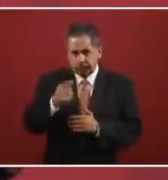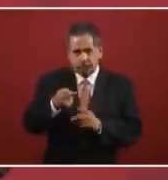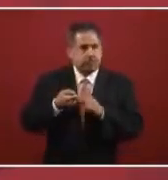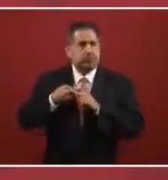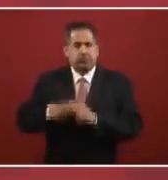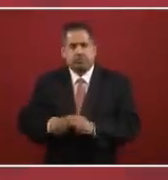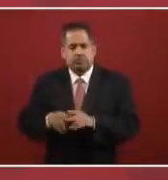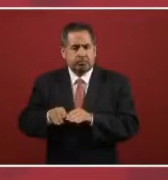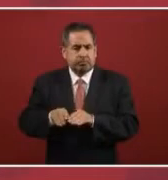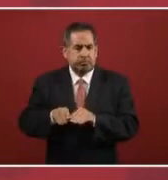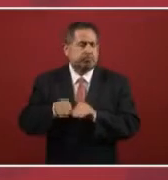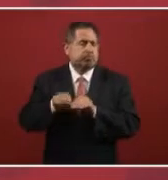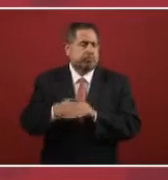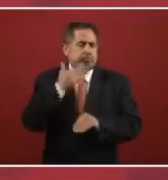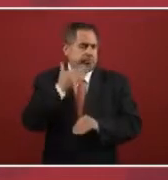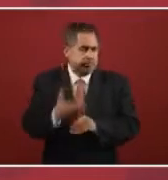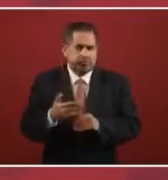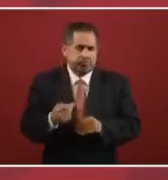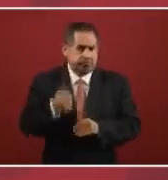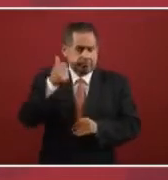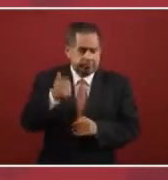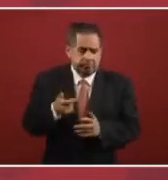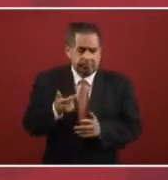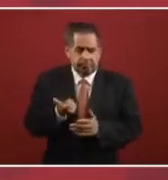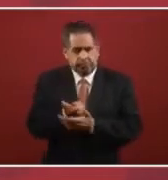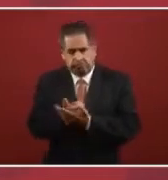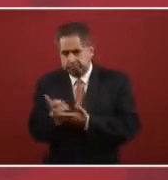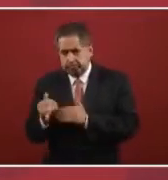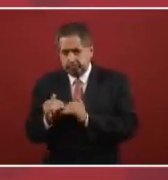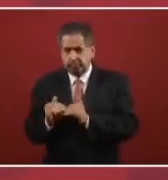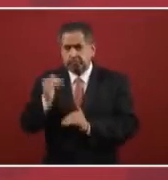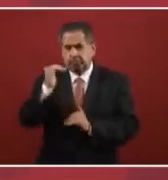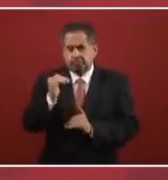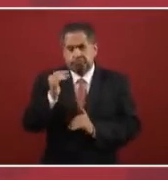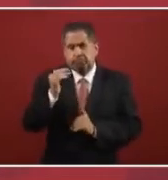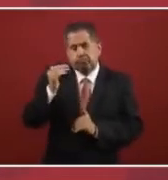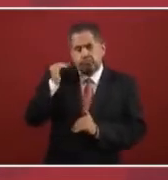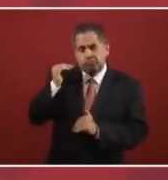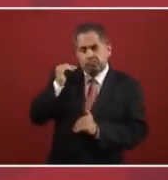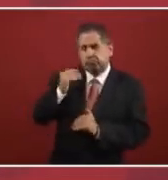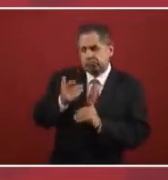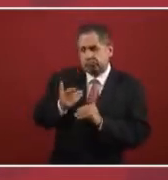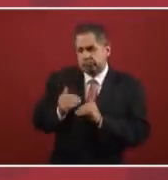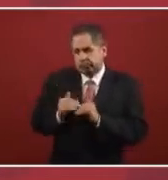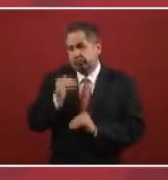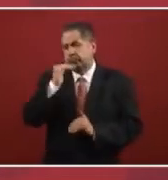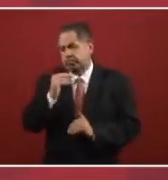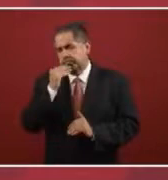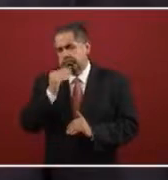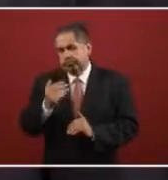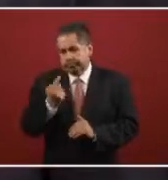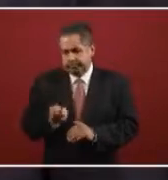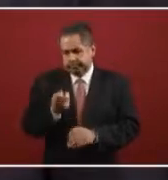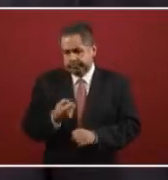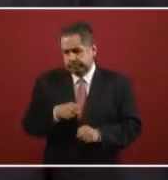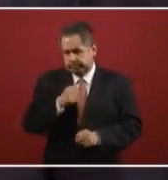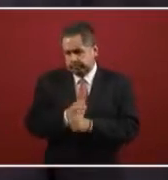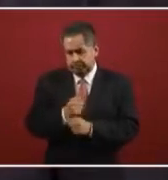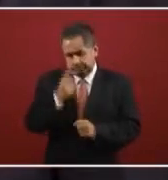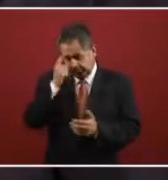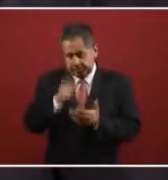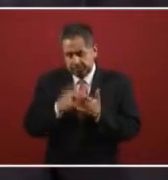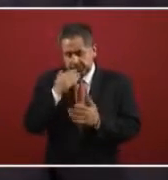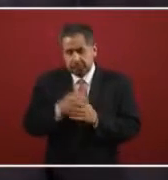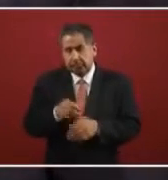I think we gave a con, good step el aumento with the del salario increase mínimo to the minimum de salary este año, this year